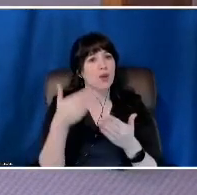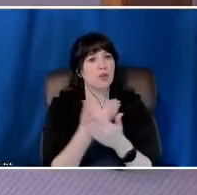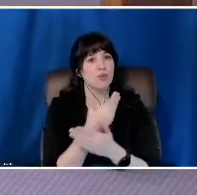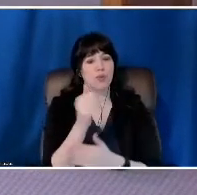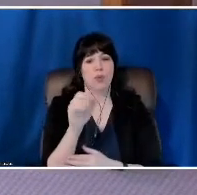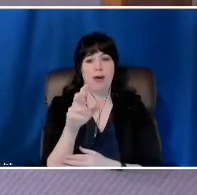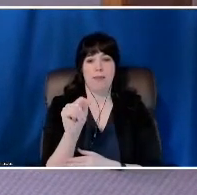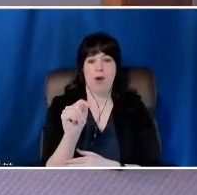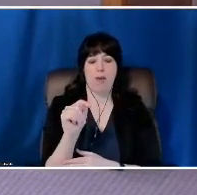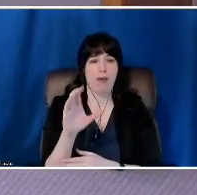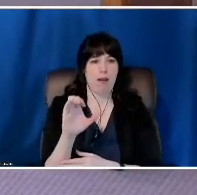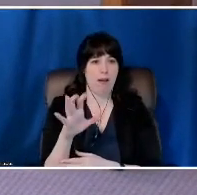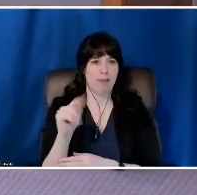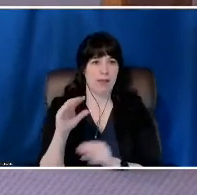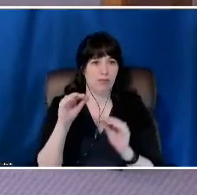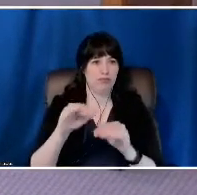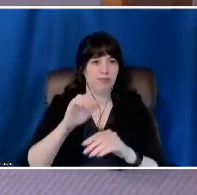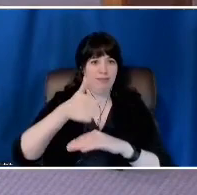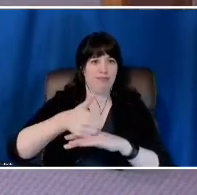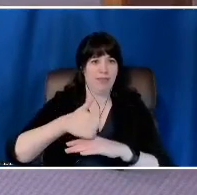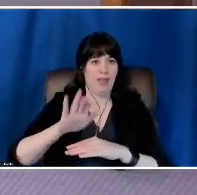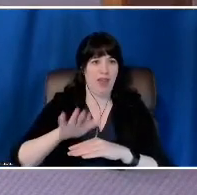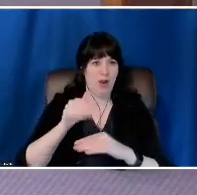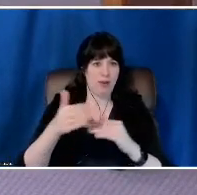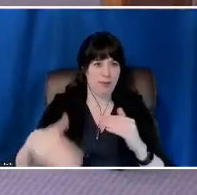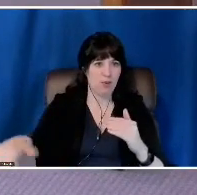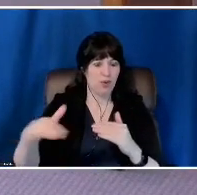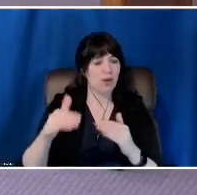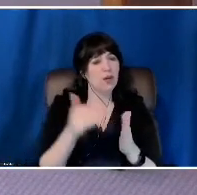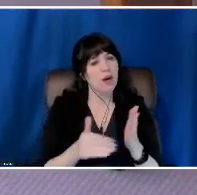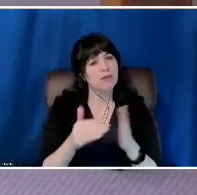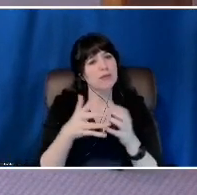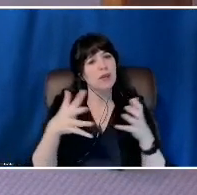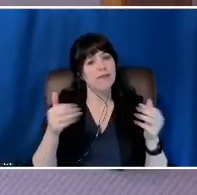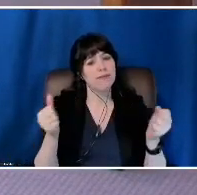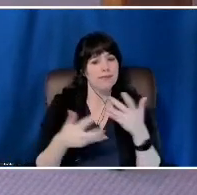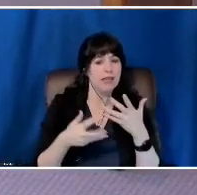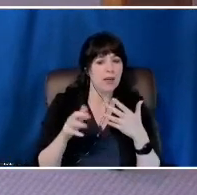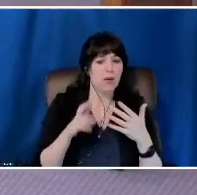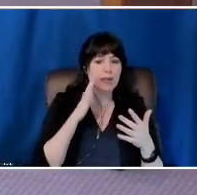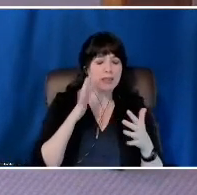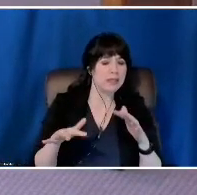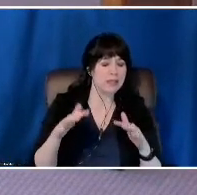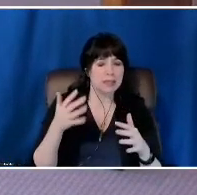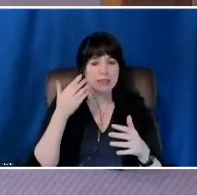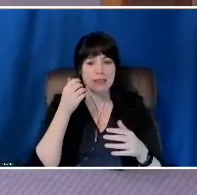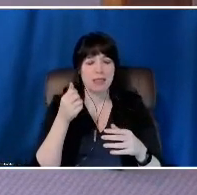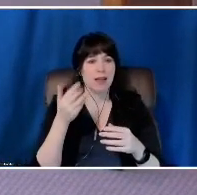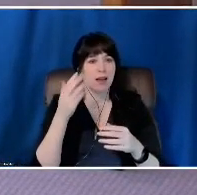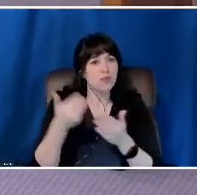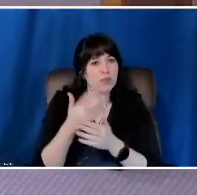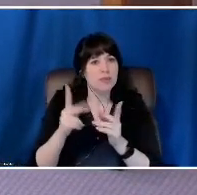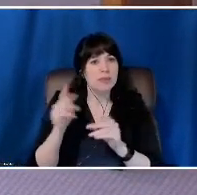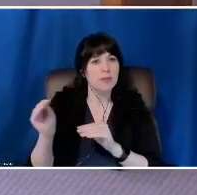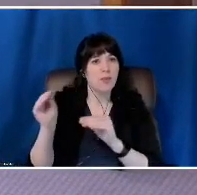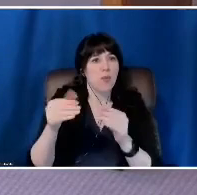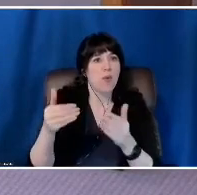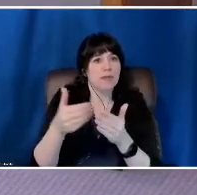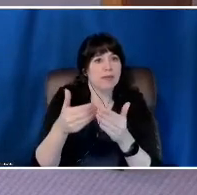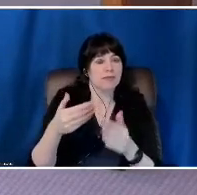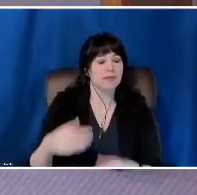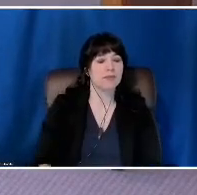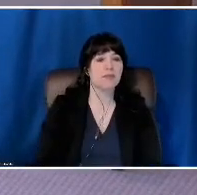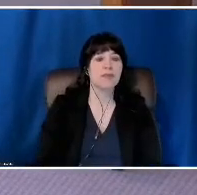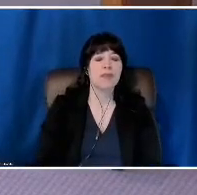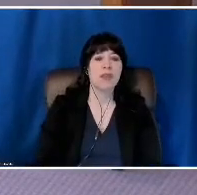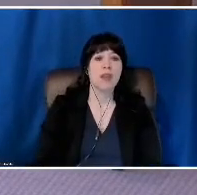complex moving into their neighborhood, sometimes there's a lot of fear or unknowns about new tenants moving in next door. And I'm